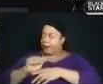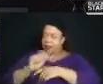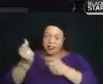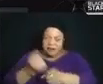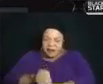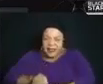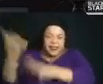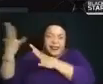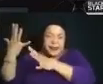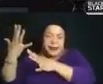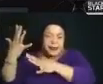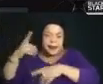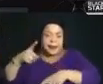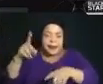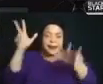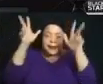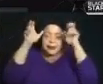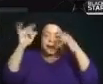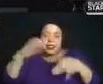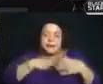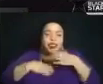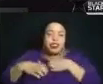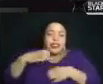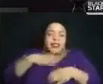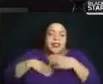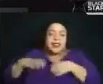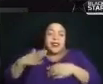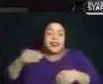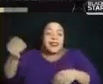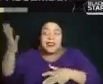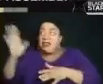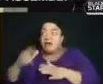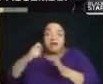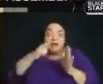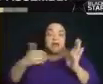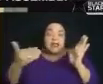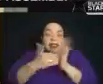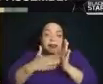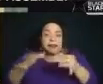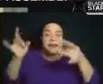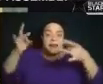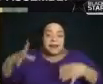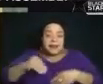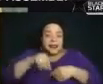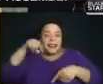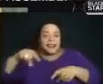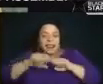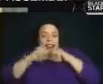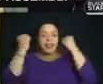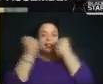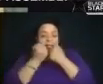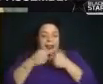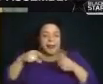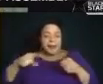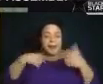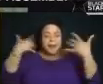society. They have all recognized that there comes a time we must have a